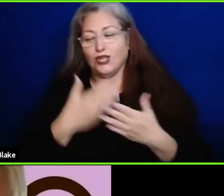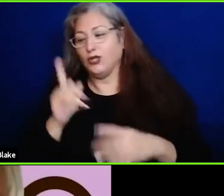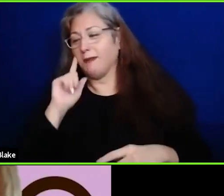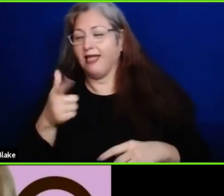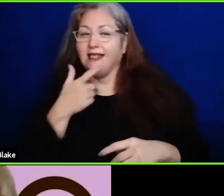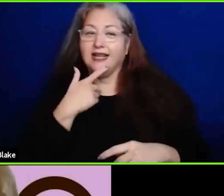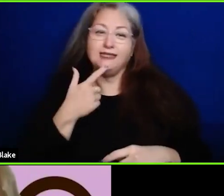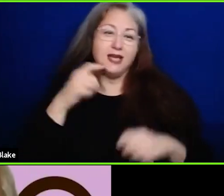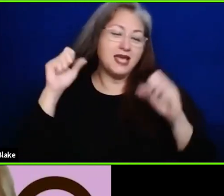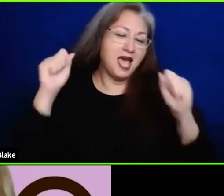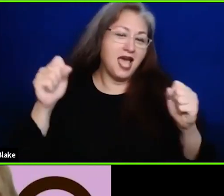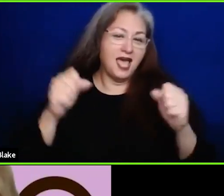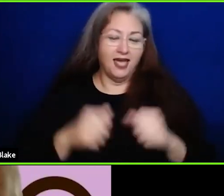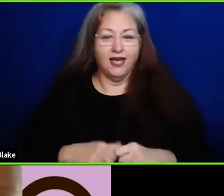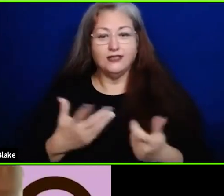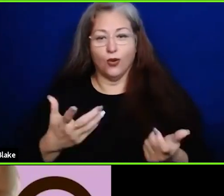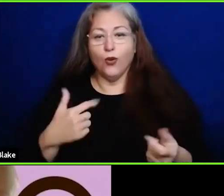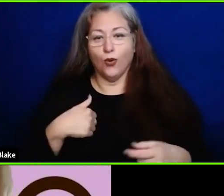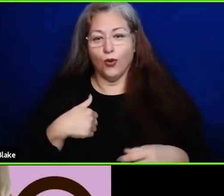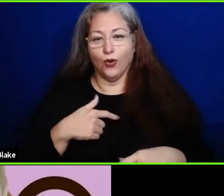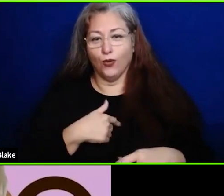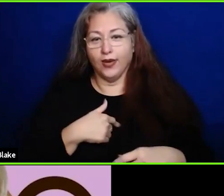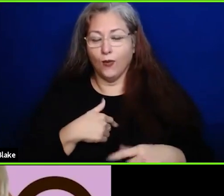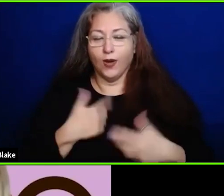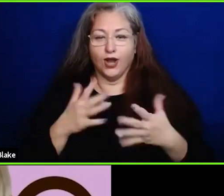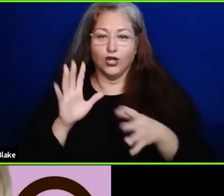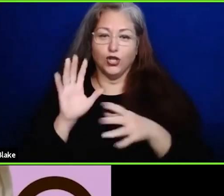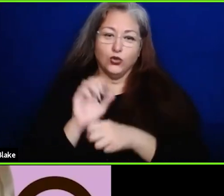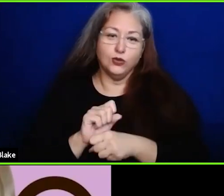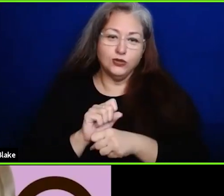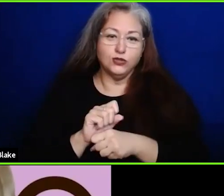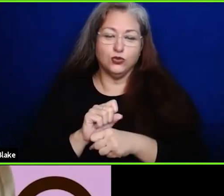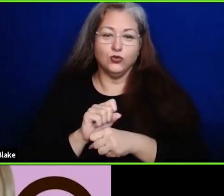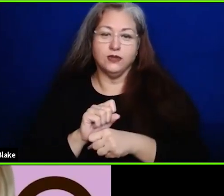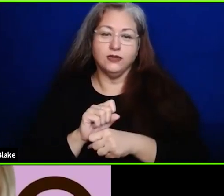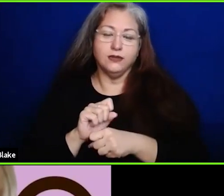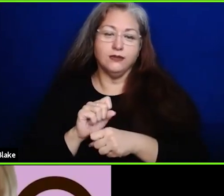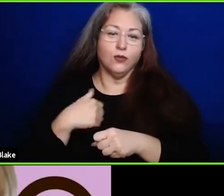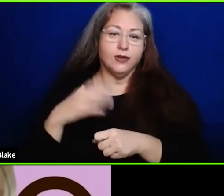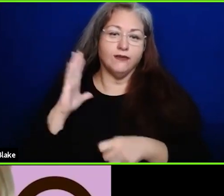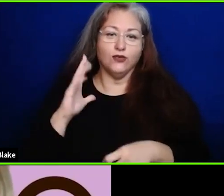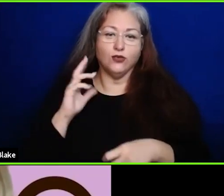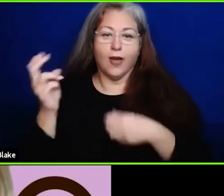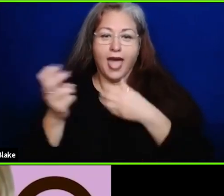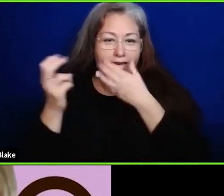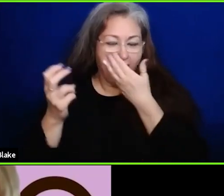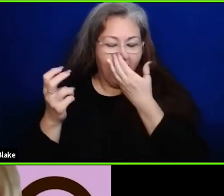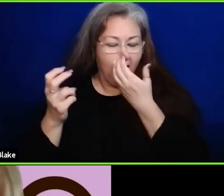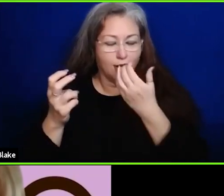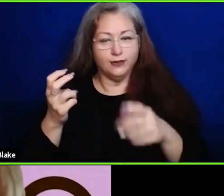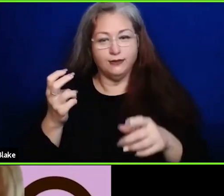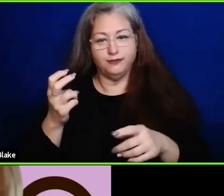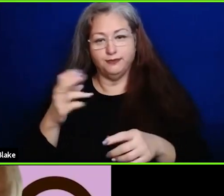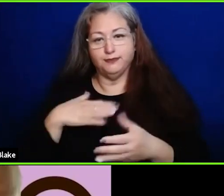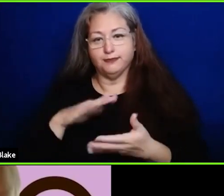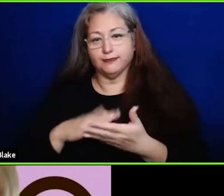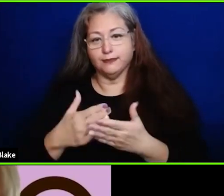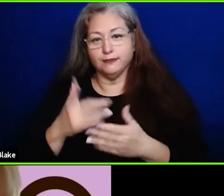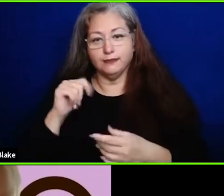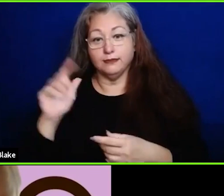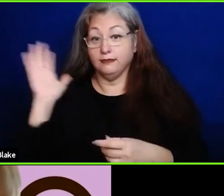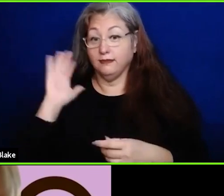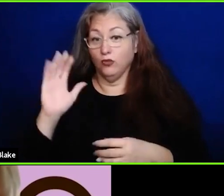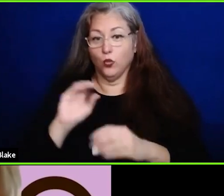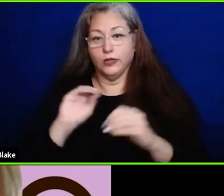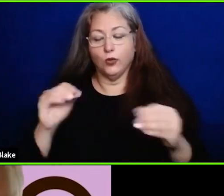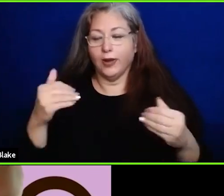lesbian. And we used to hang out in my kitchen because at that time we did not have a